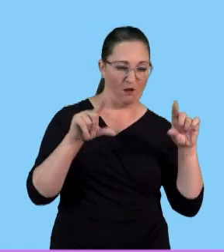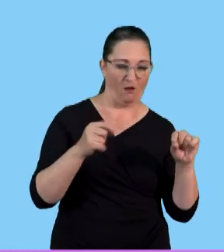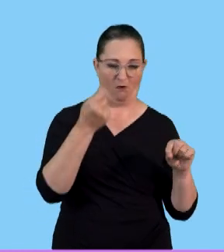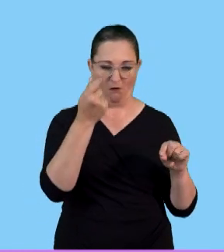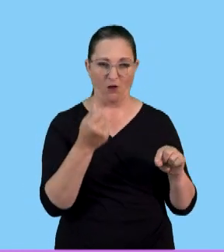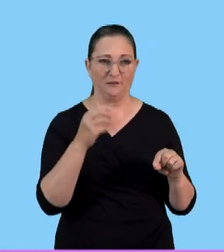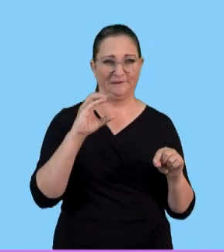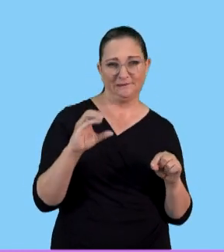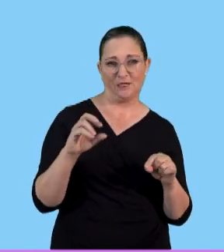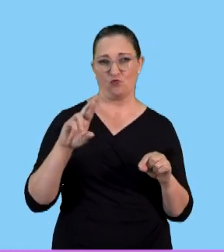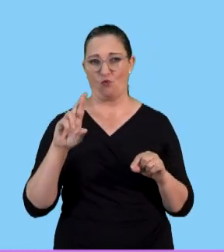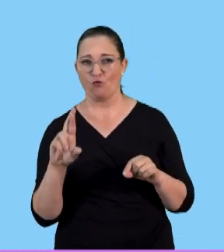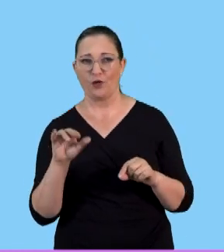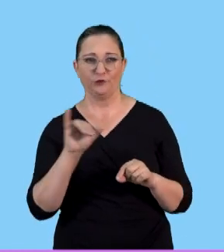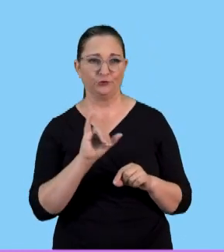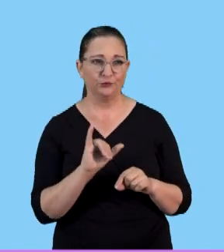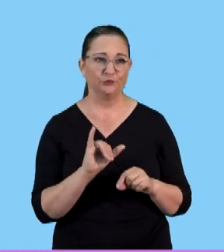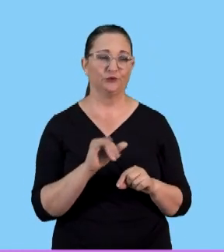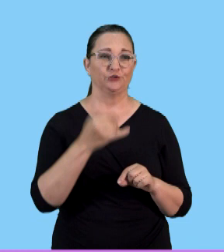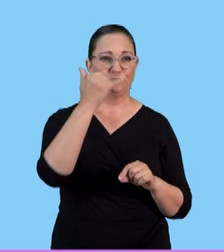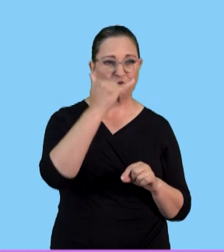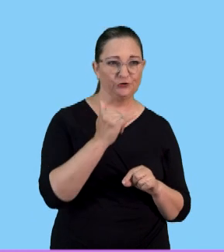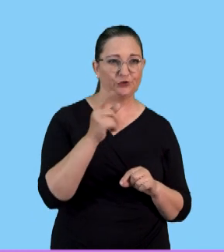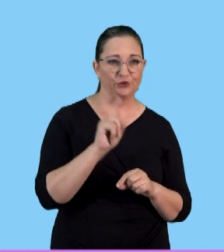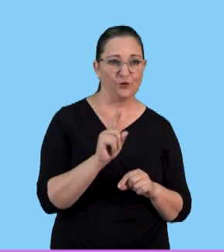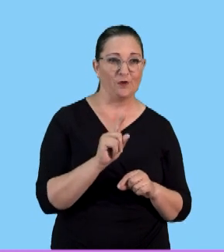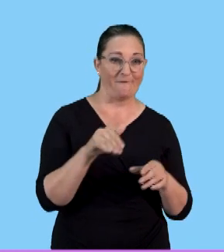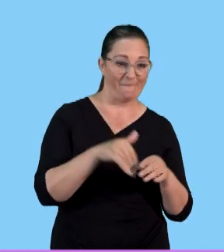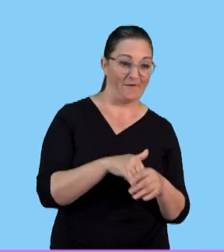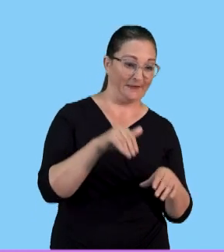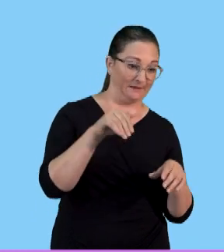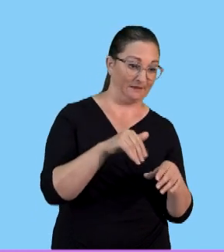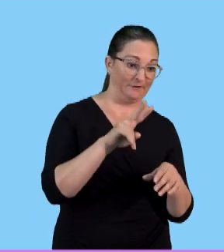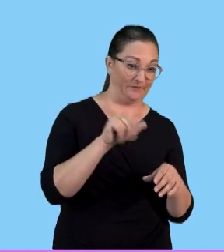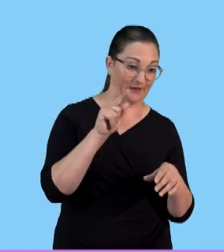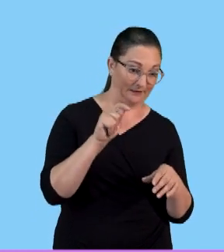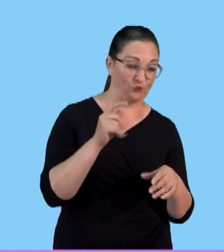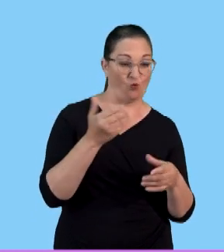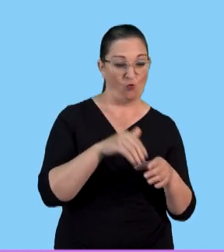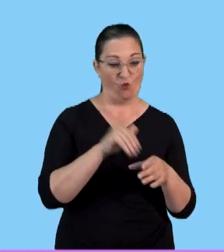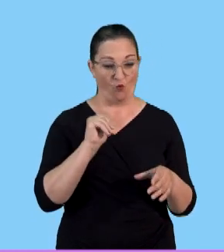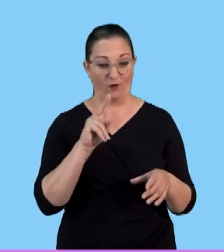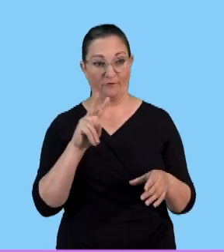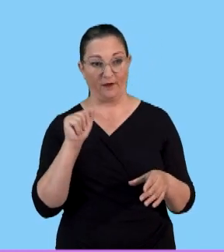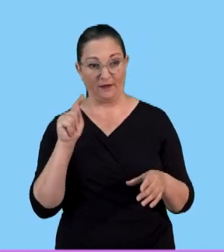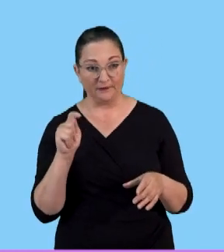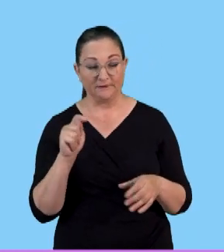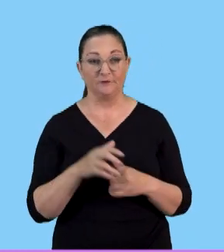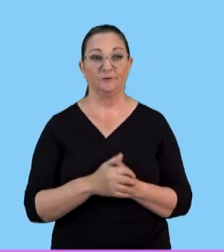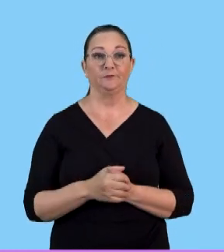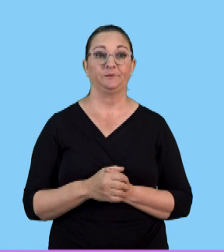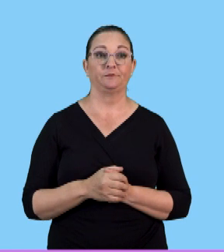the cost is given in cents or in rands. You must also check if it says VAT inclusive or VAT